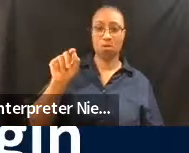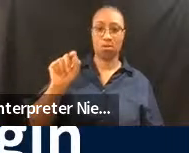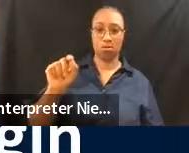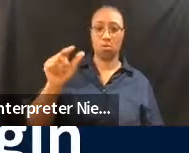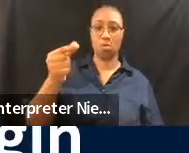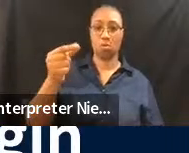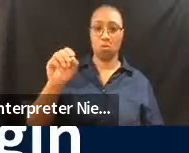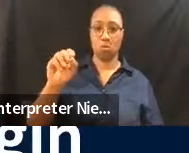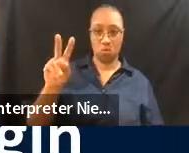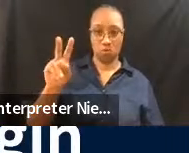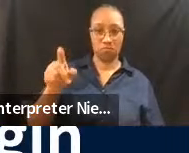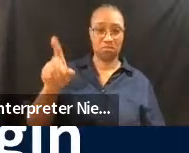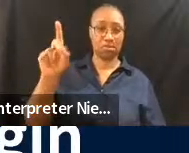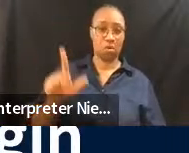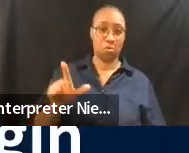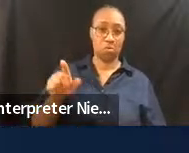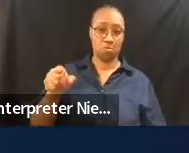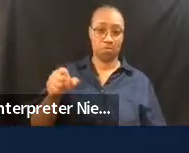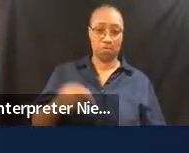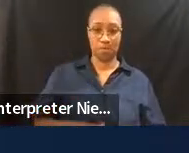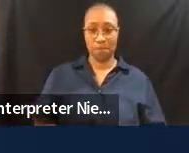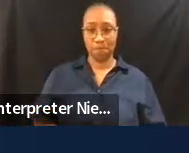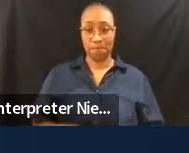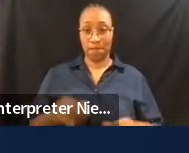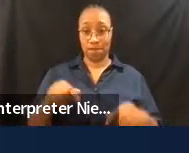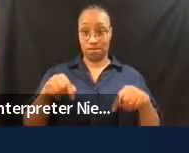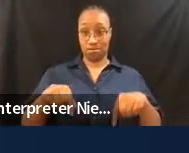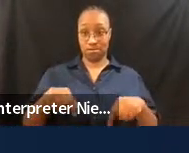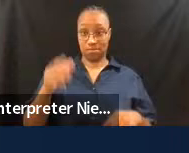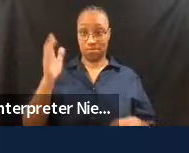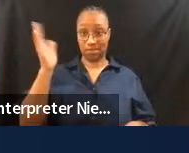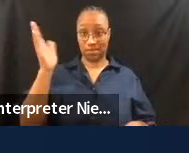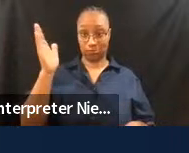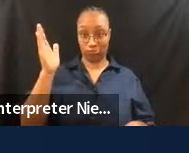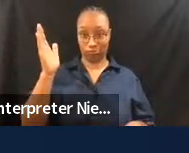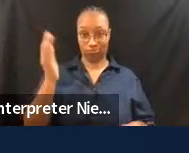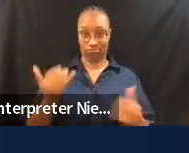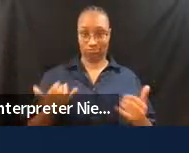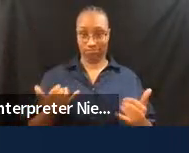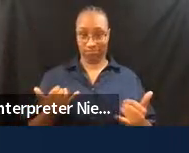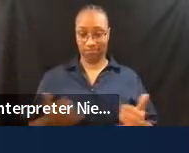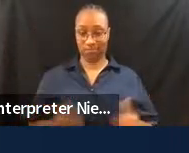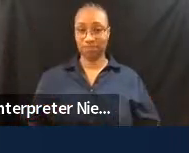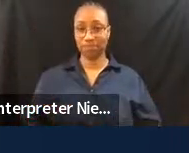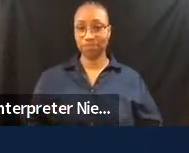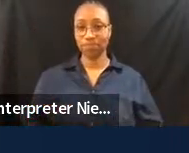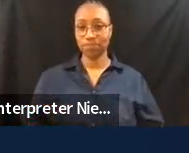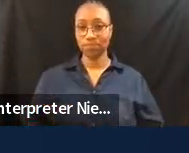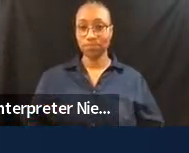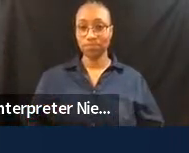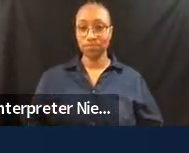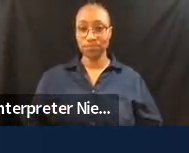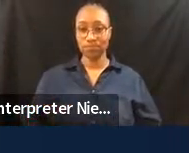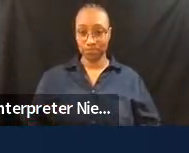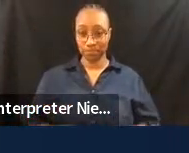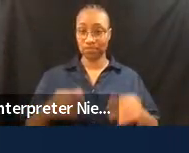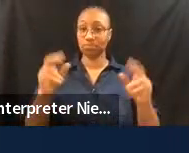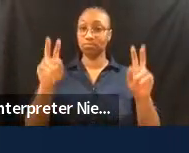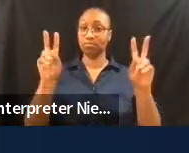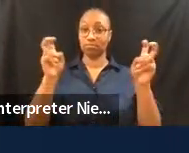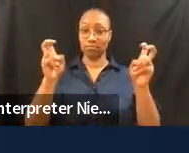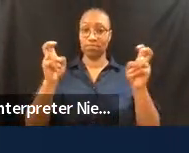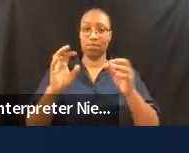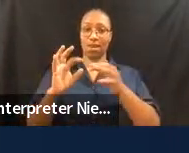This virtual presentation of the U.S. Access Board, Equity and Healthcare for People with Disabilities, will now